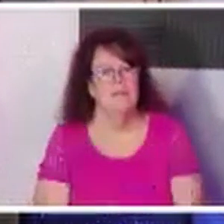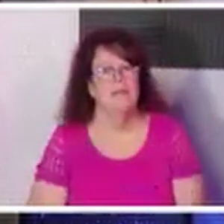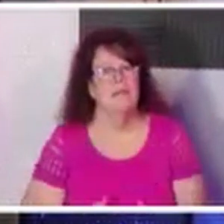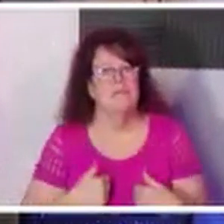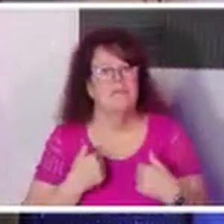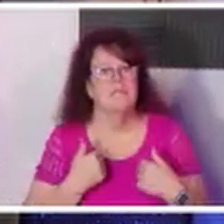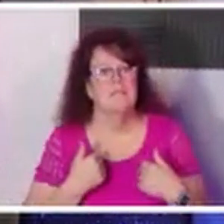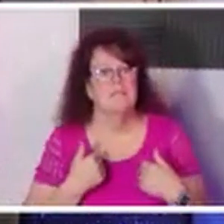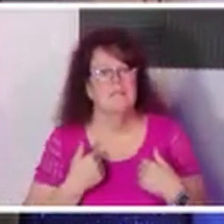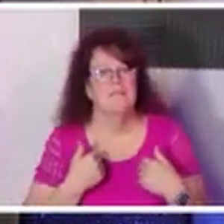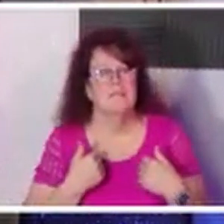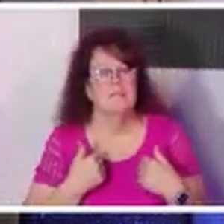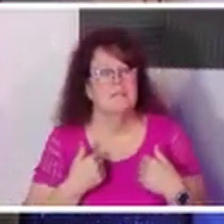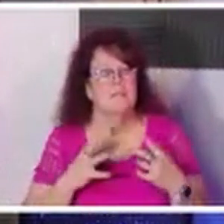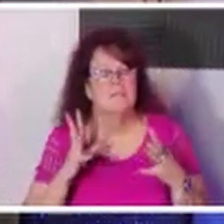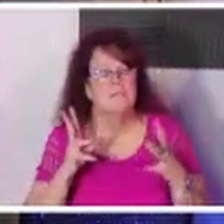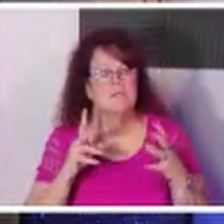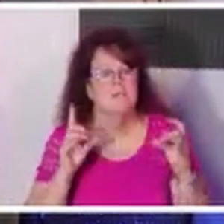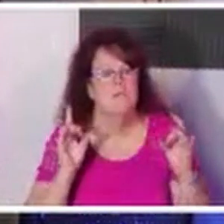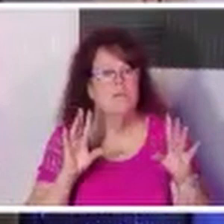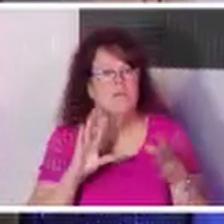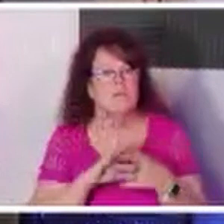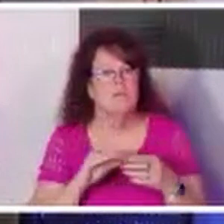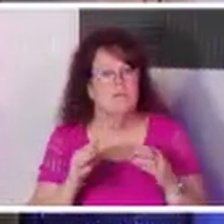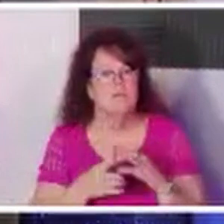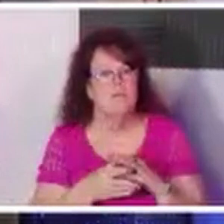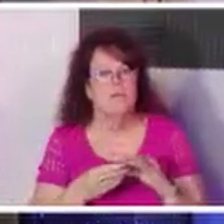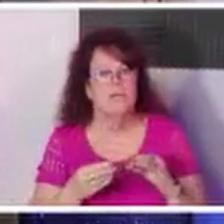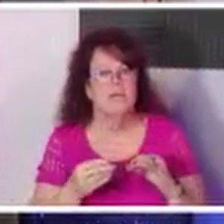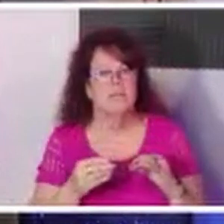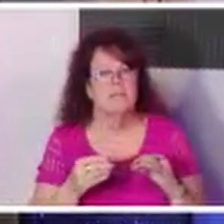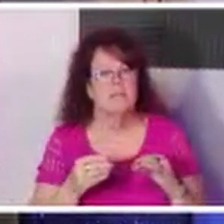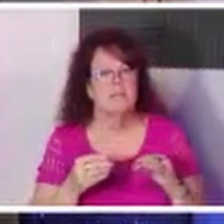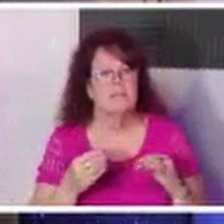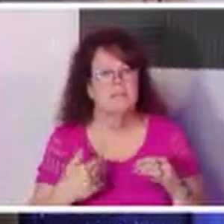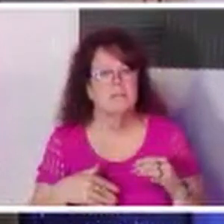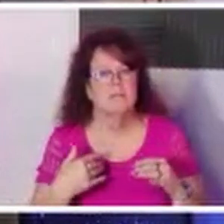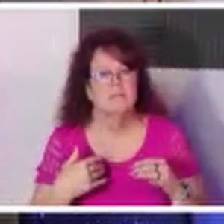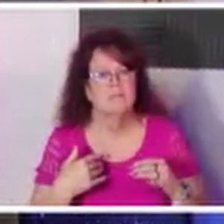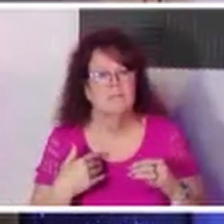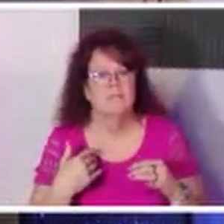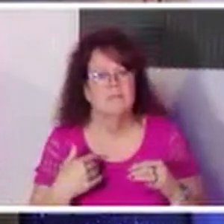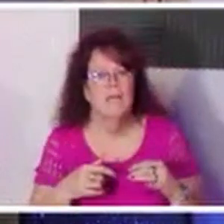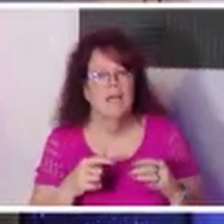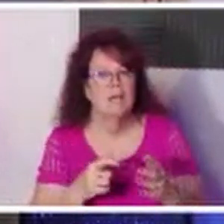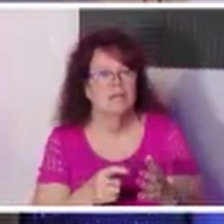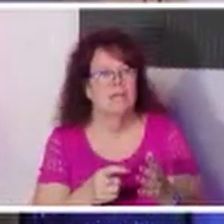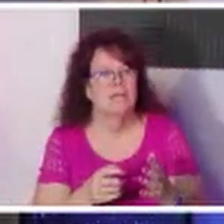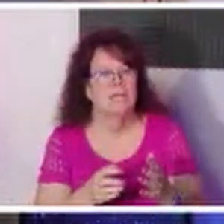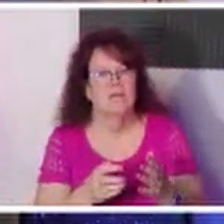a unbelievably horrible story. It is an incredible documentary. I would encourage every of you to watch it if you